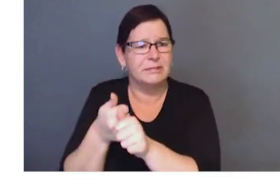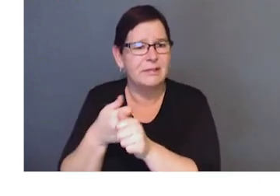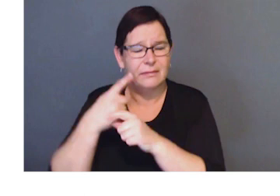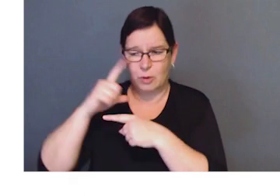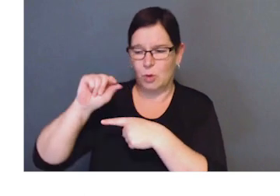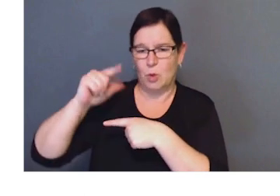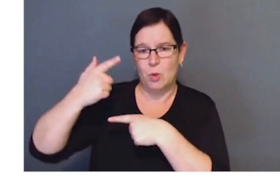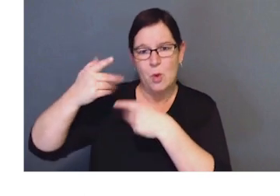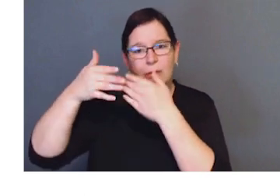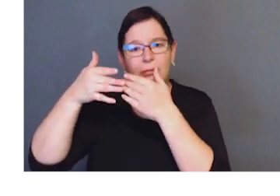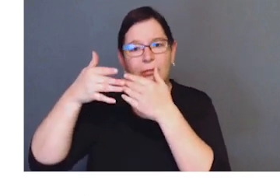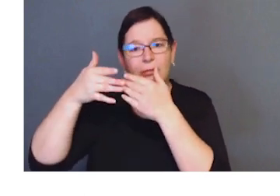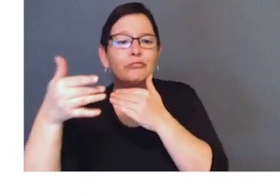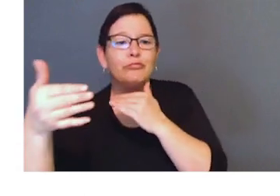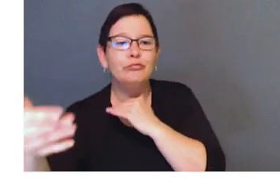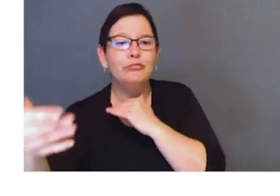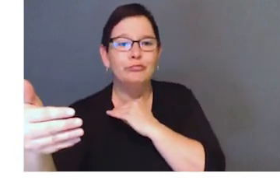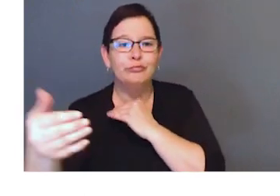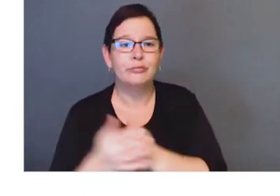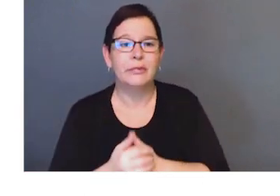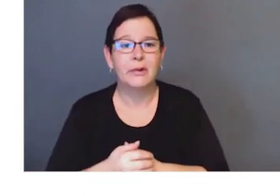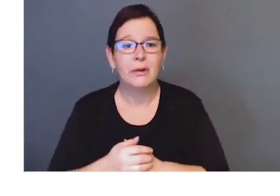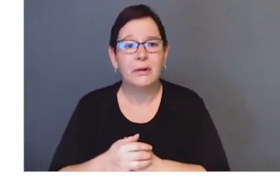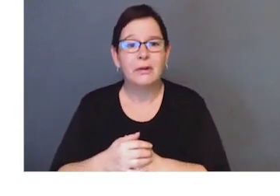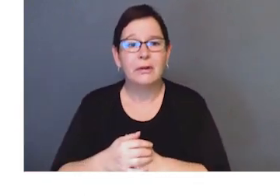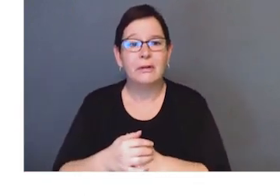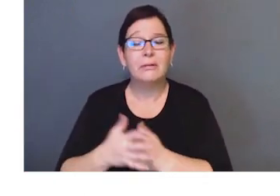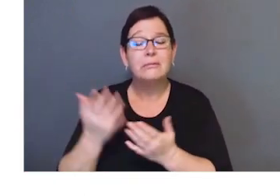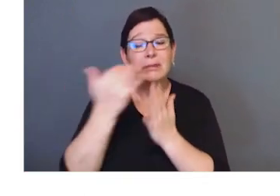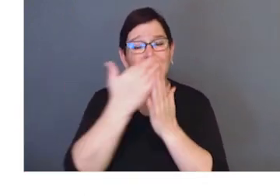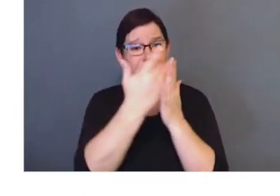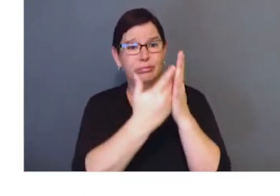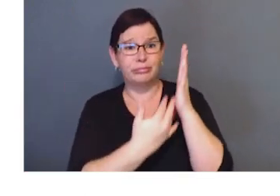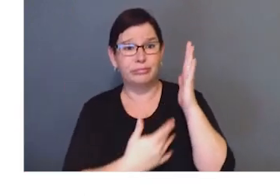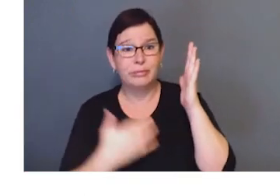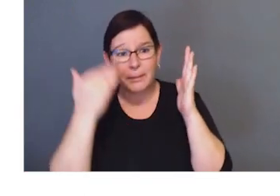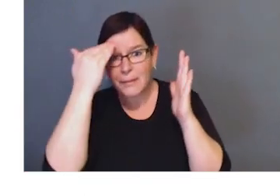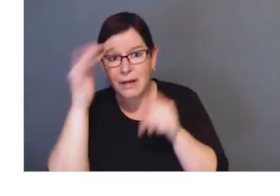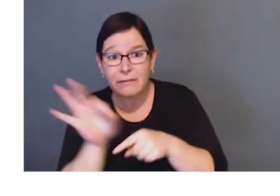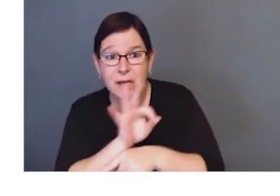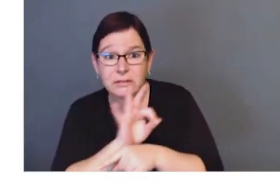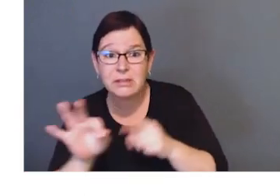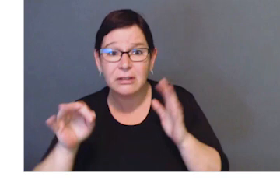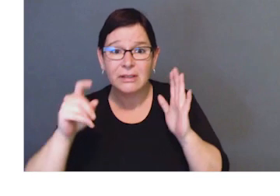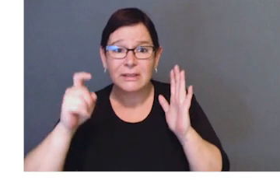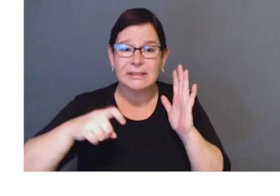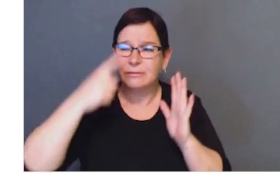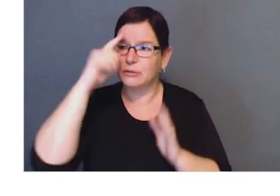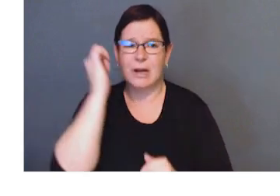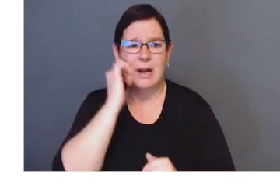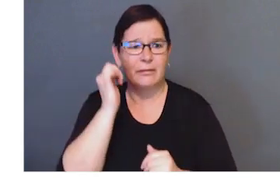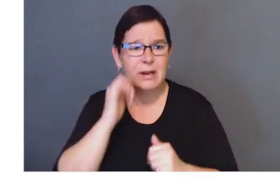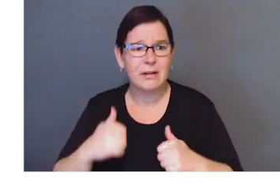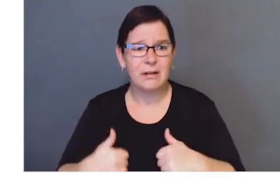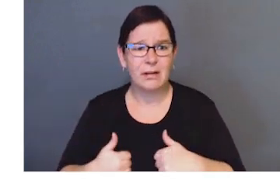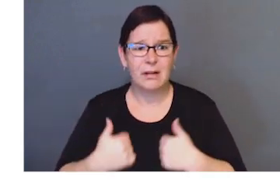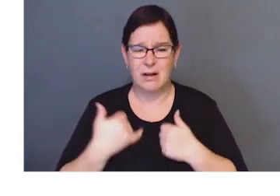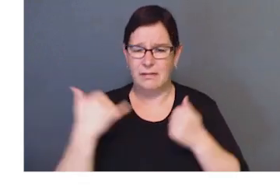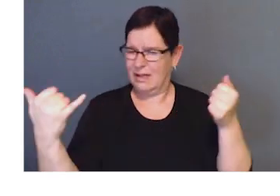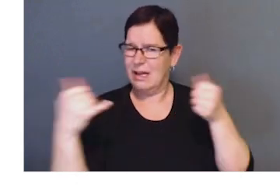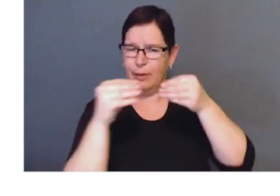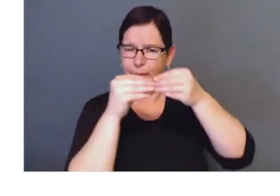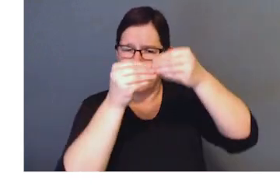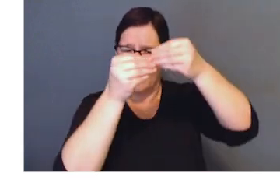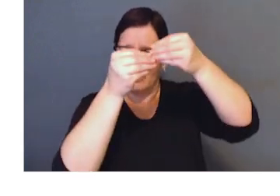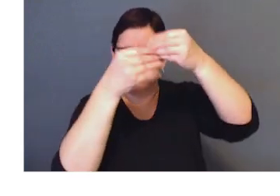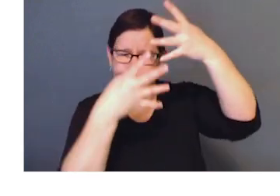The list of mental functions necessary for everyday life was expanded, and the frequency of